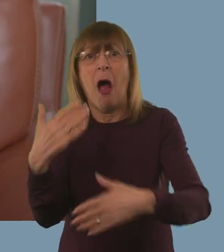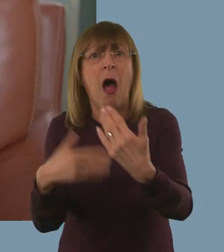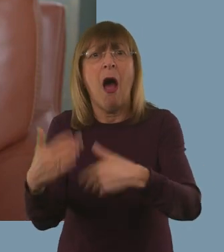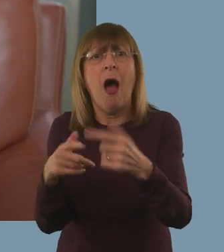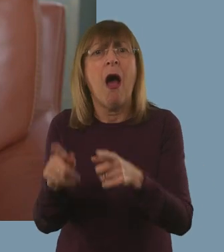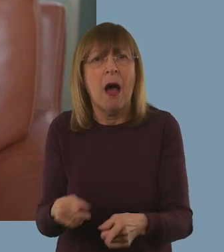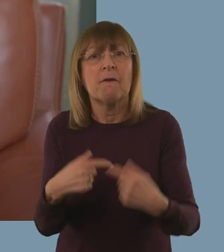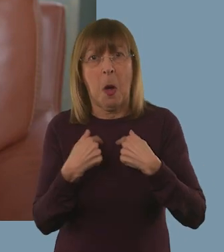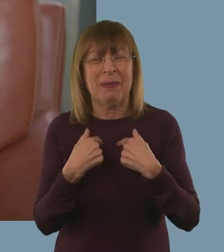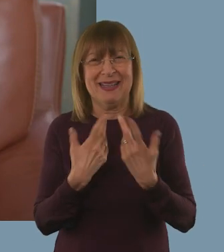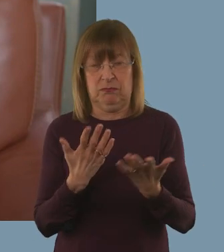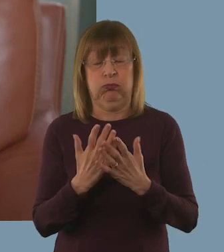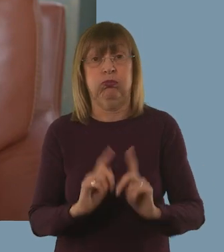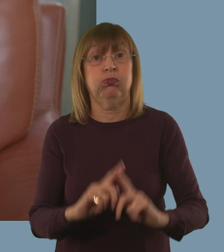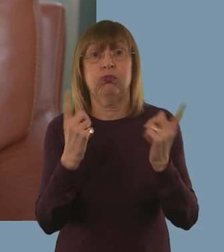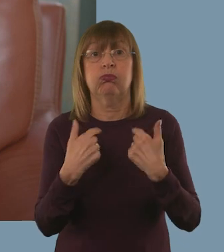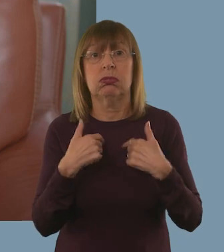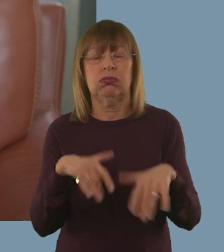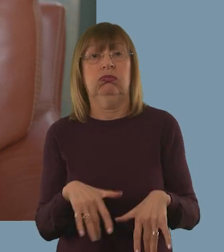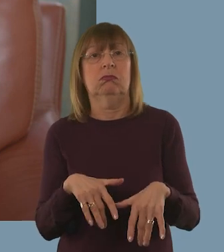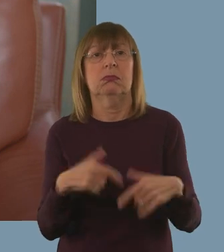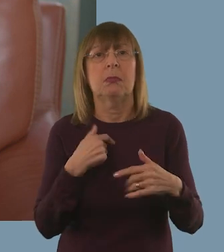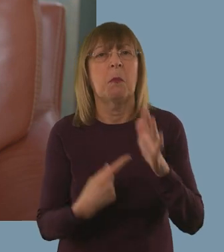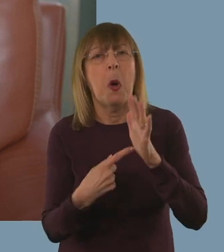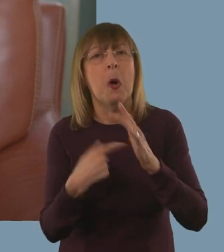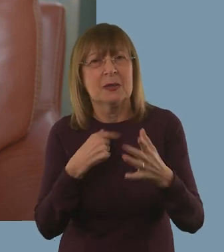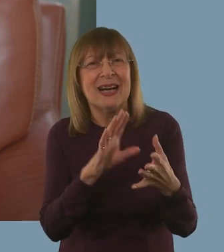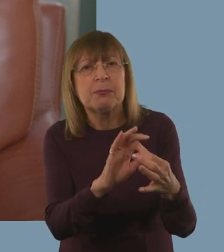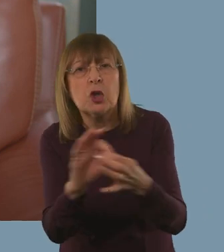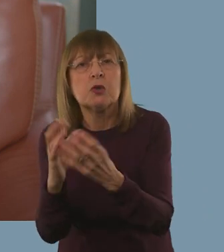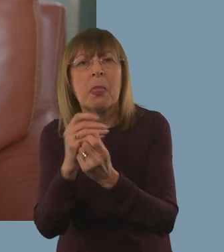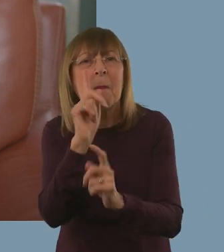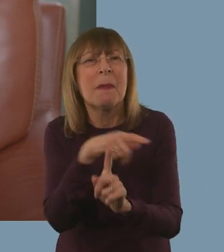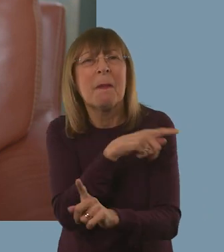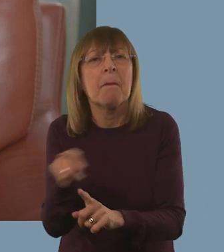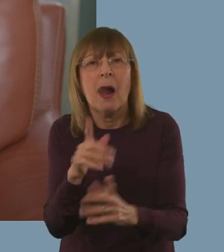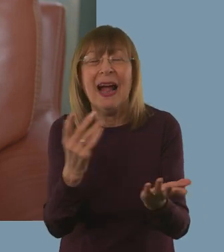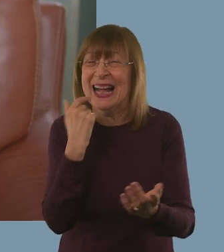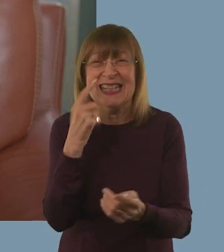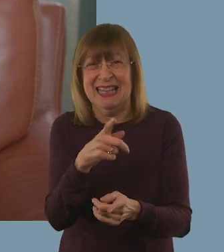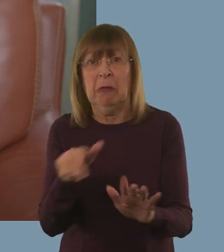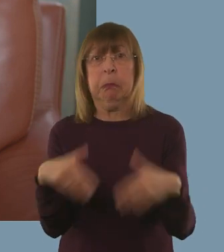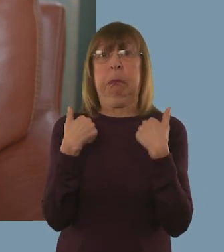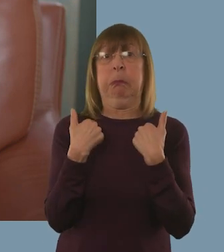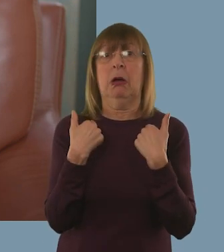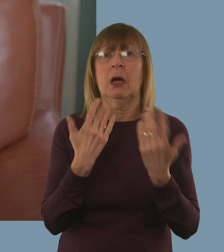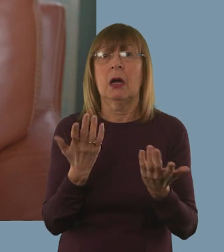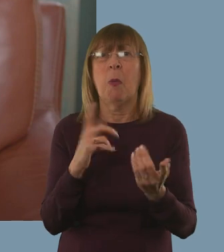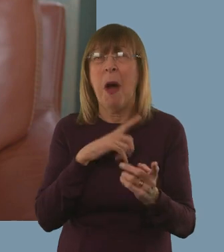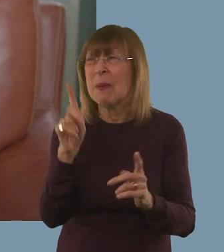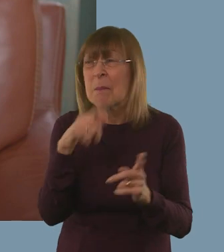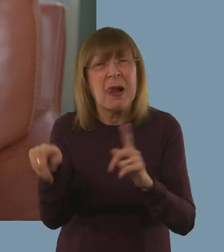of slows down. But it's important to stay in touch with people, and I think it's quite easy to cut yourself